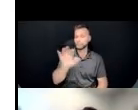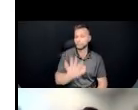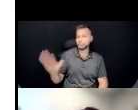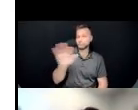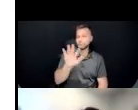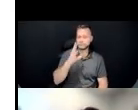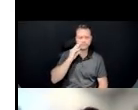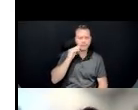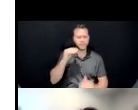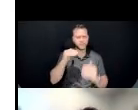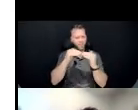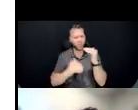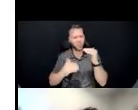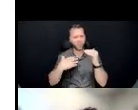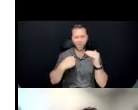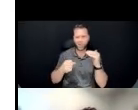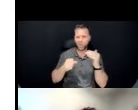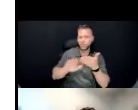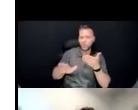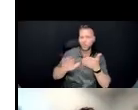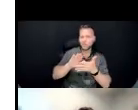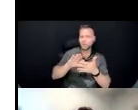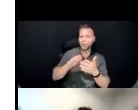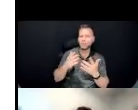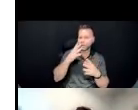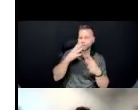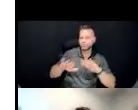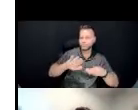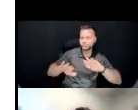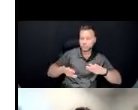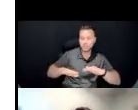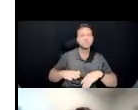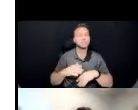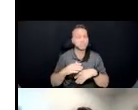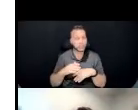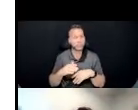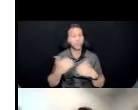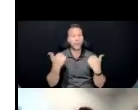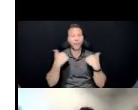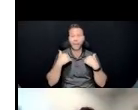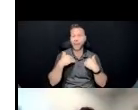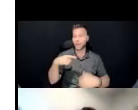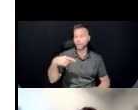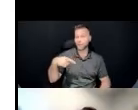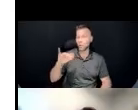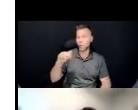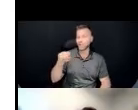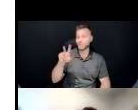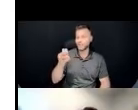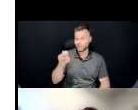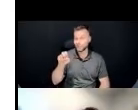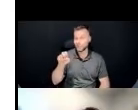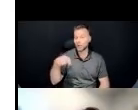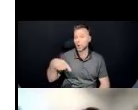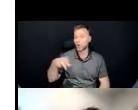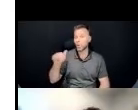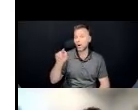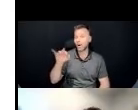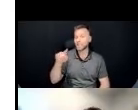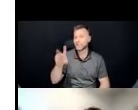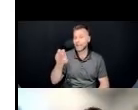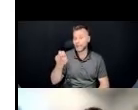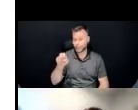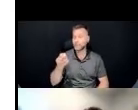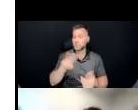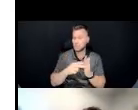We have two primary data sources, quantitative data from the Community Health Equity Survey,